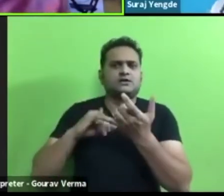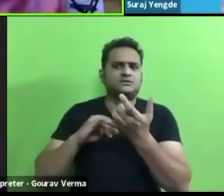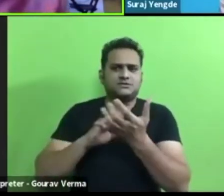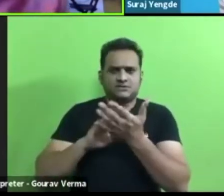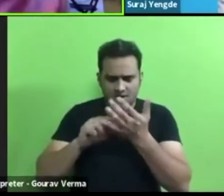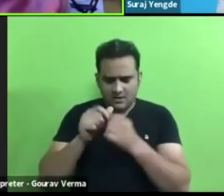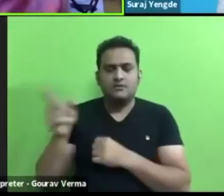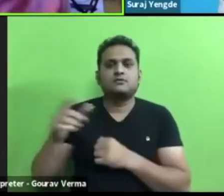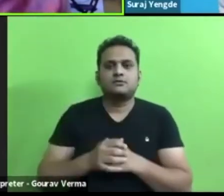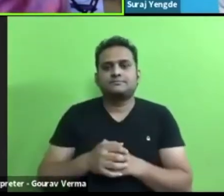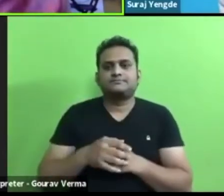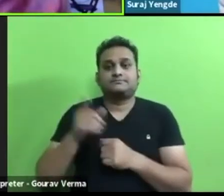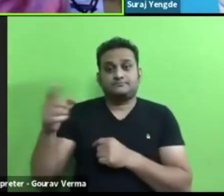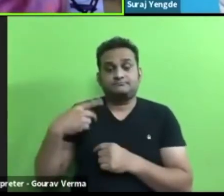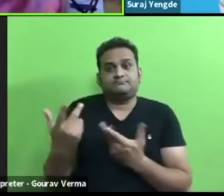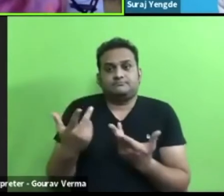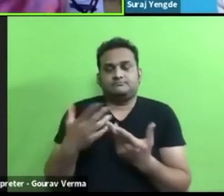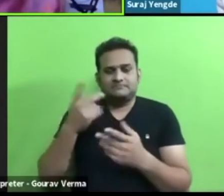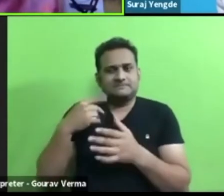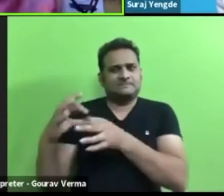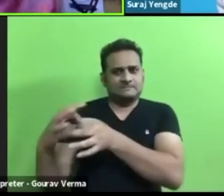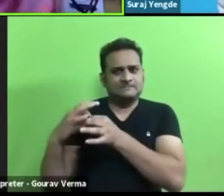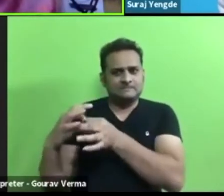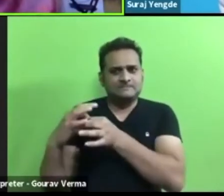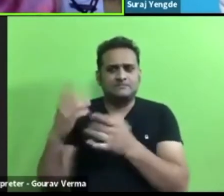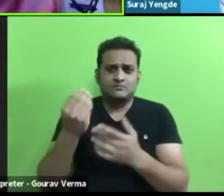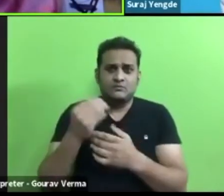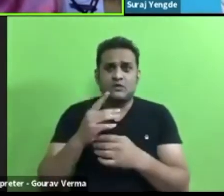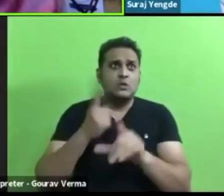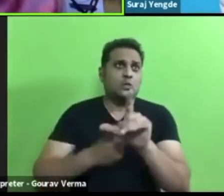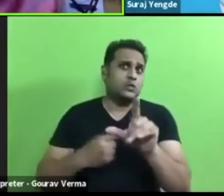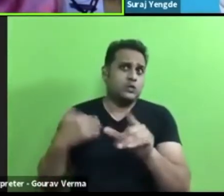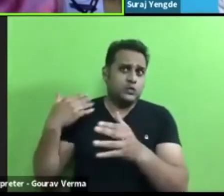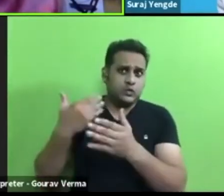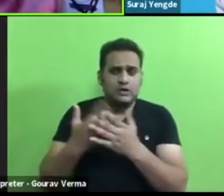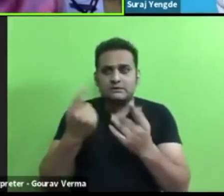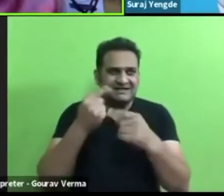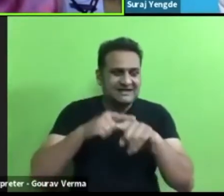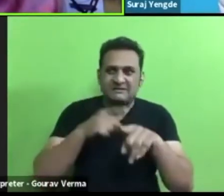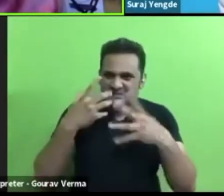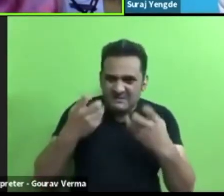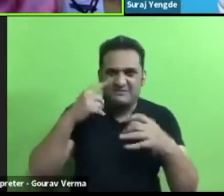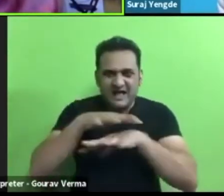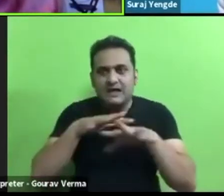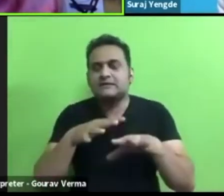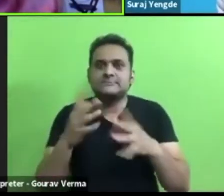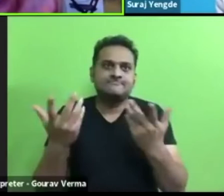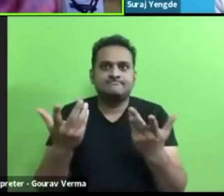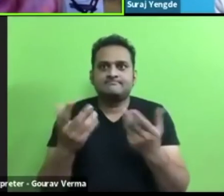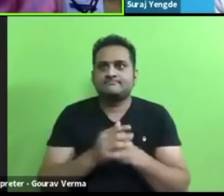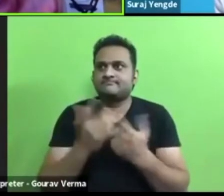and I, we're trying to get together at least for more than a year on some occasions, but we just